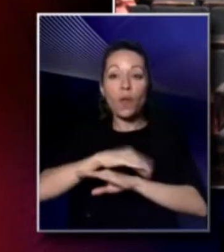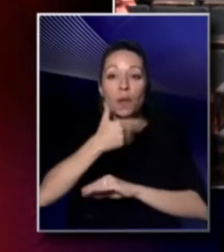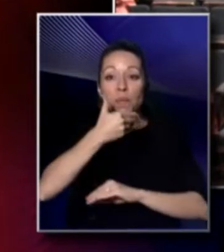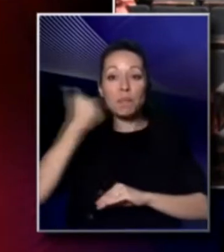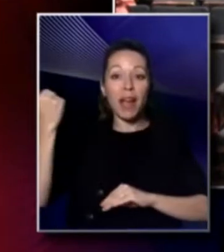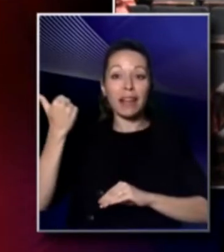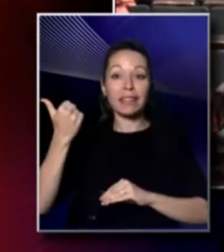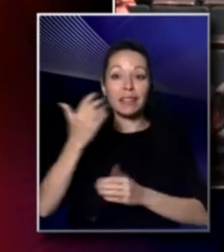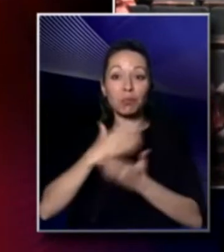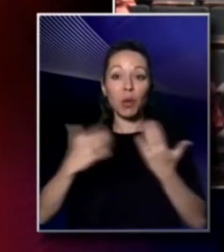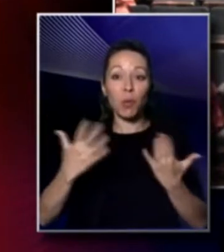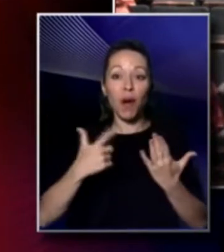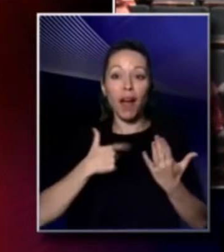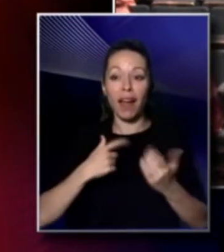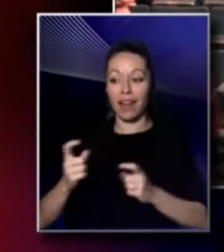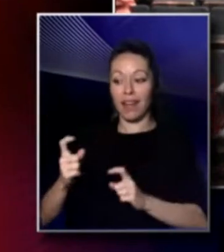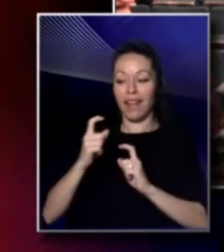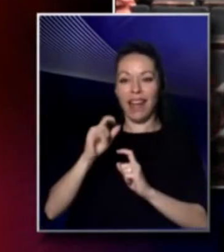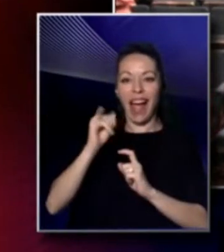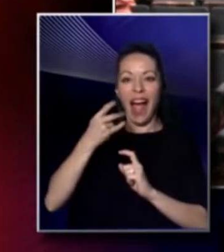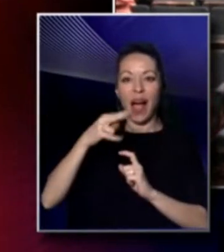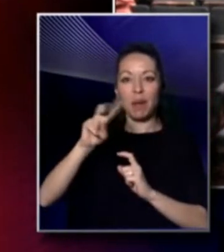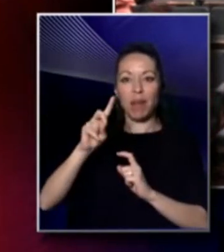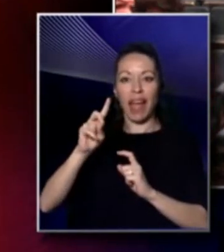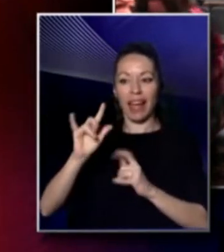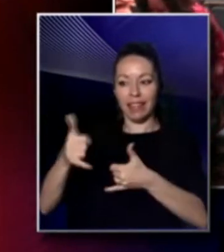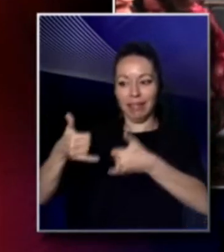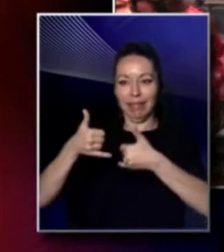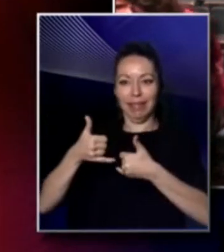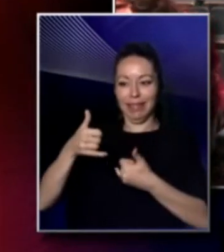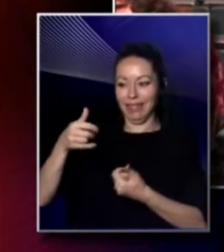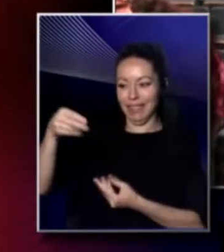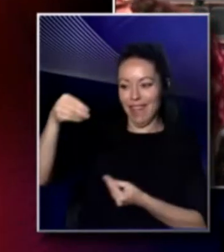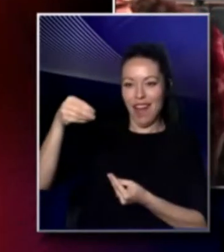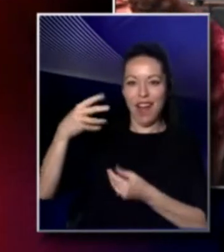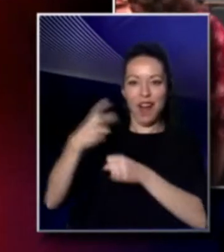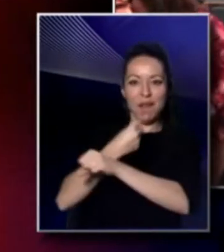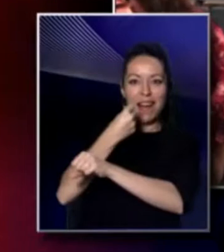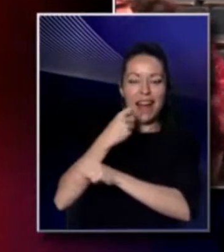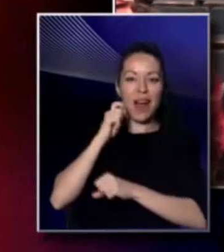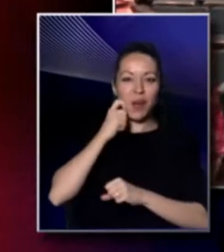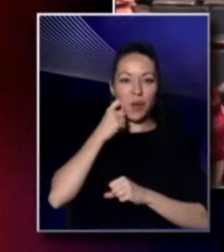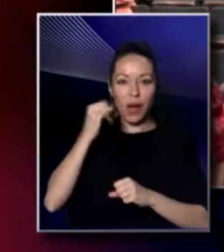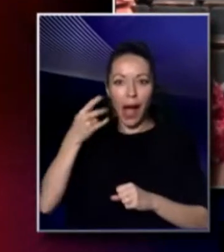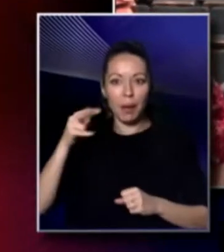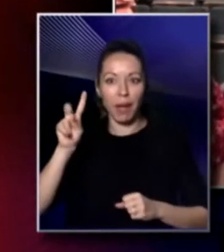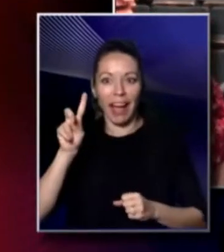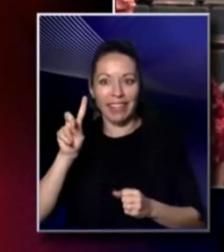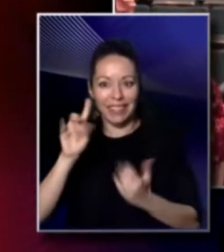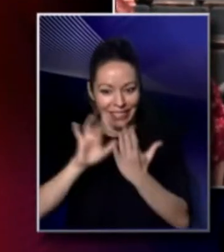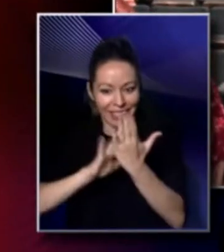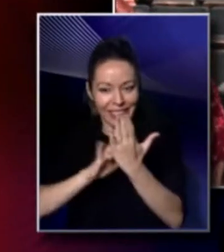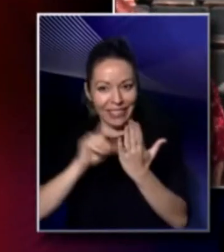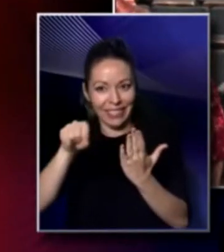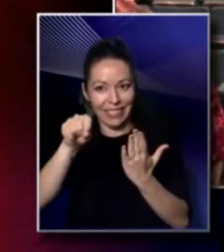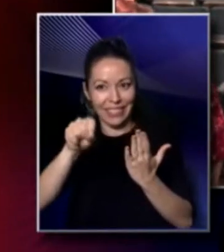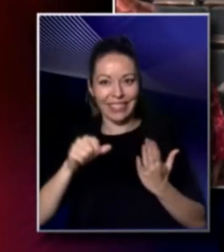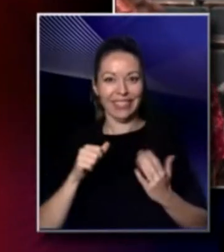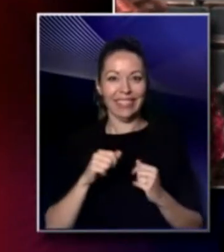iPad prize, which was an iPad, yeah.